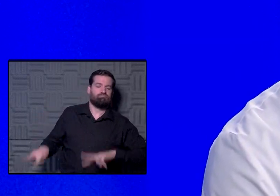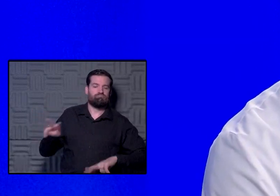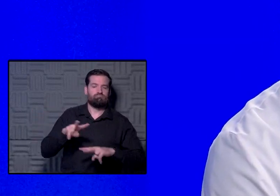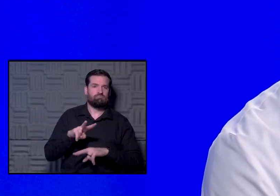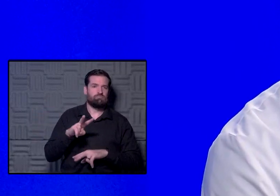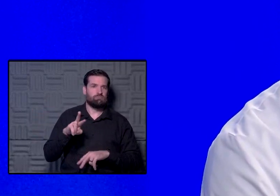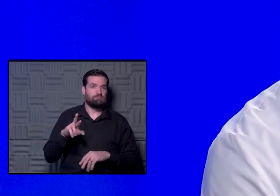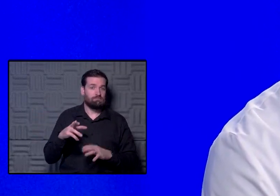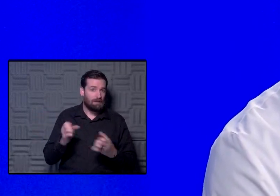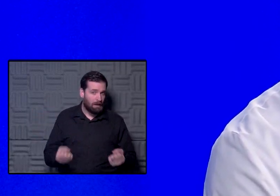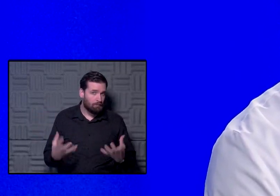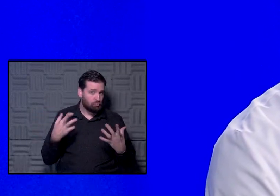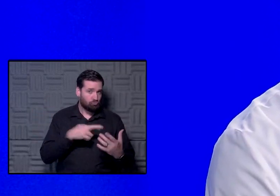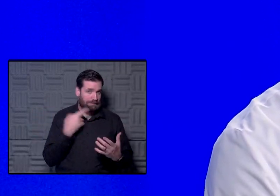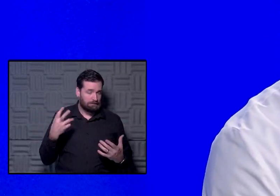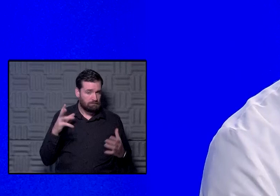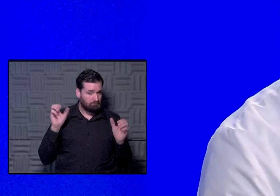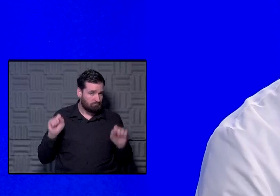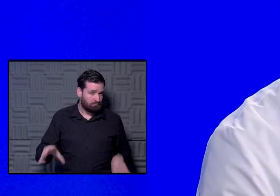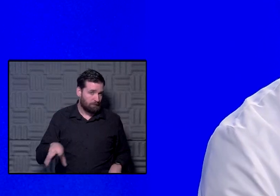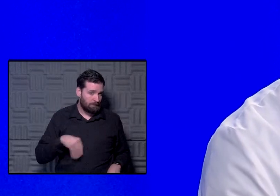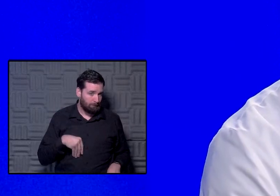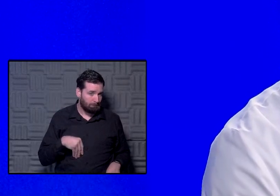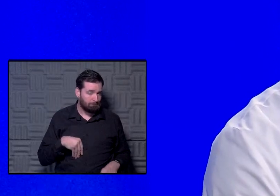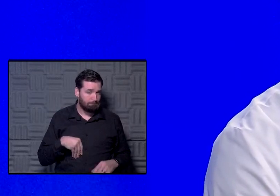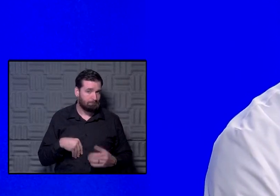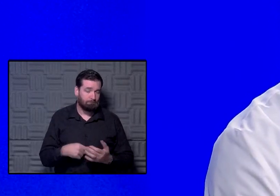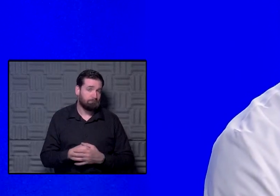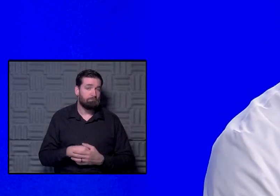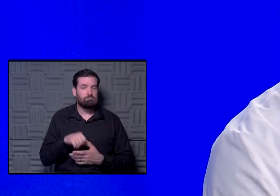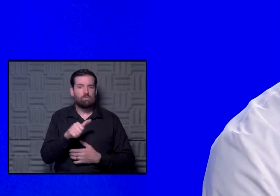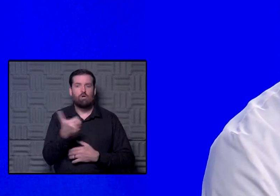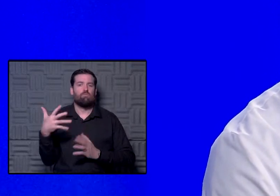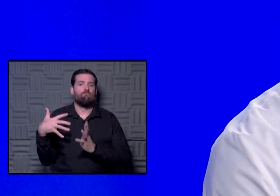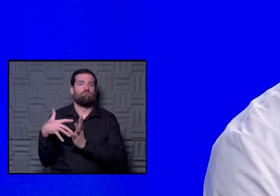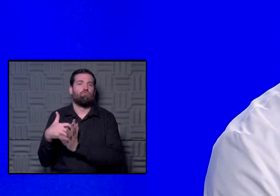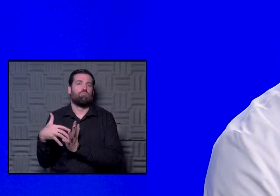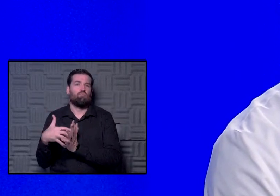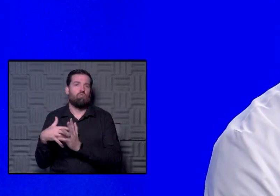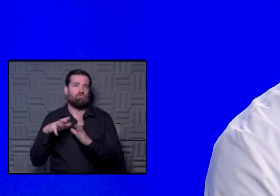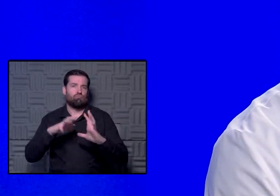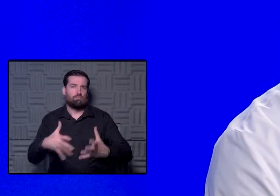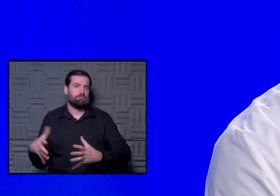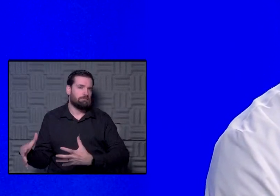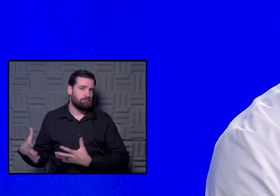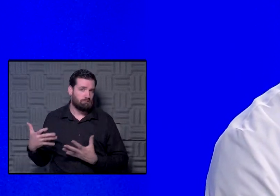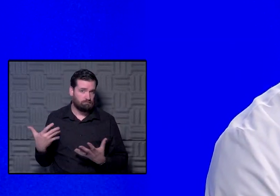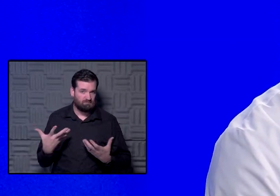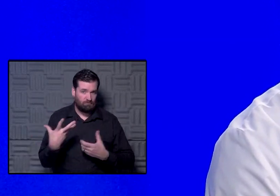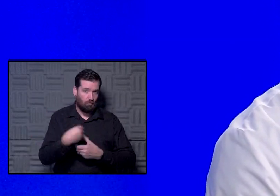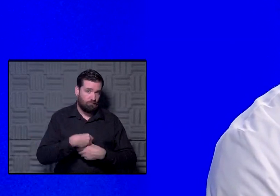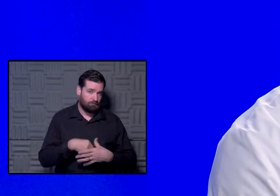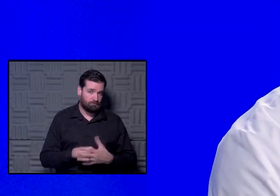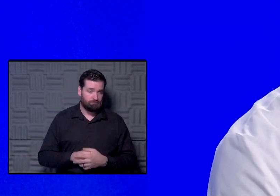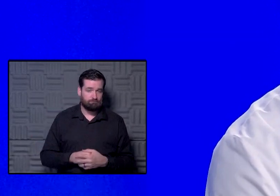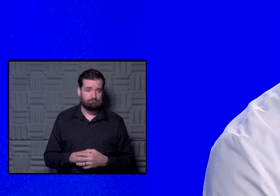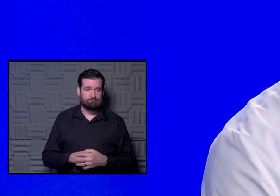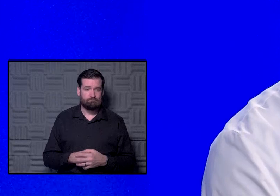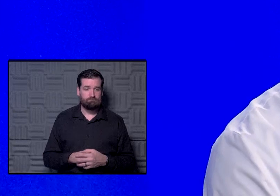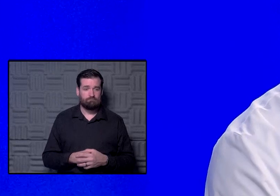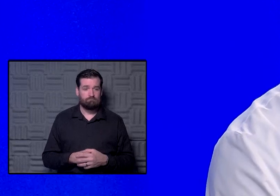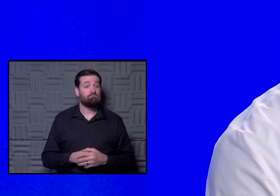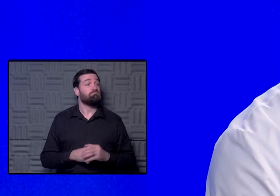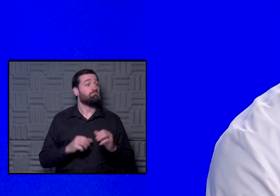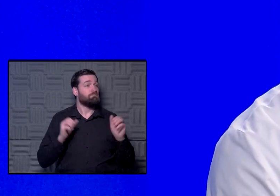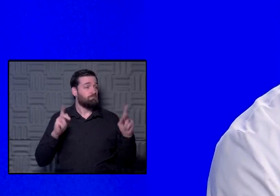and how much risk can you take. What are the other vulnerable populations that are taking part in that?